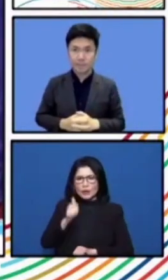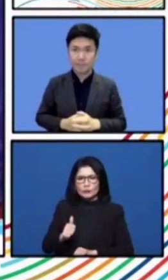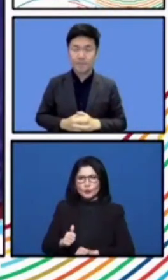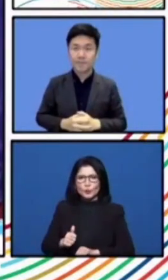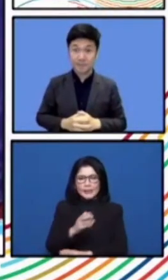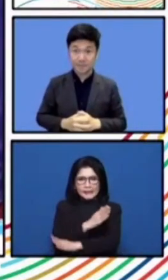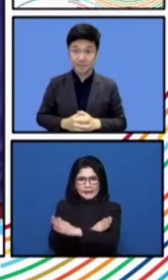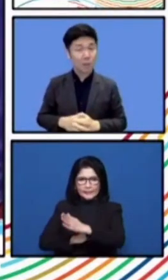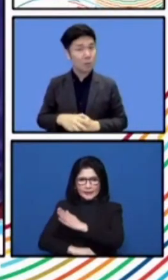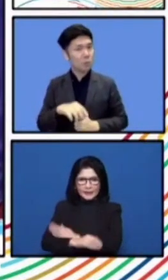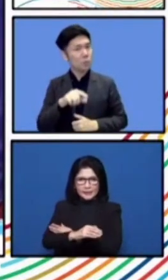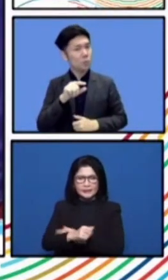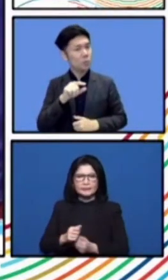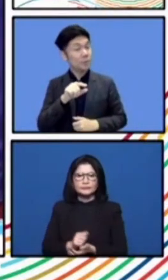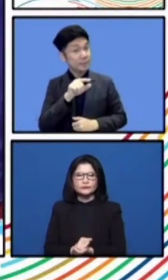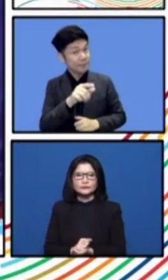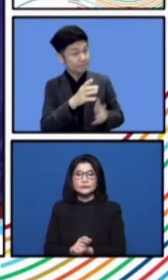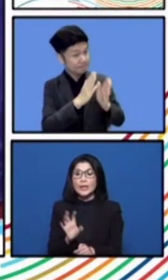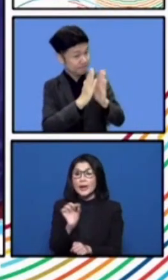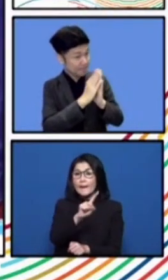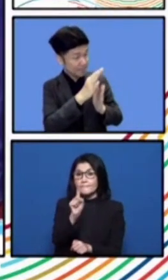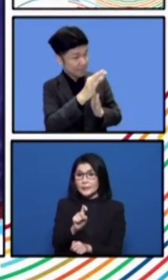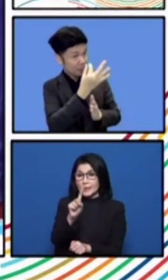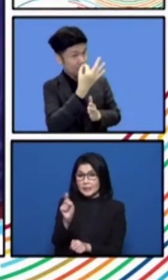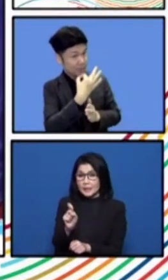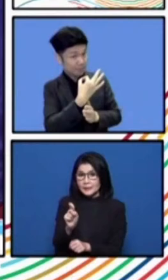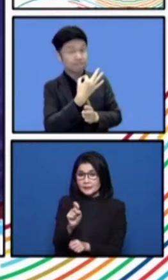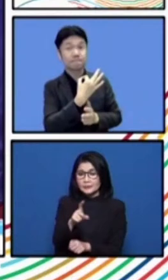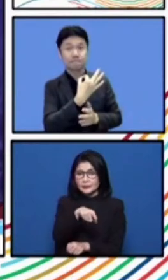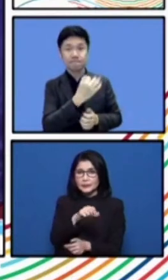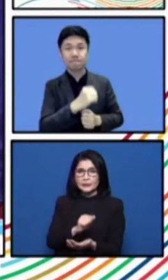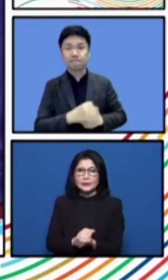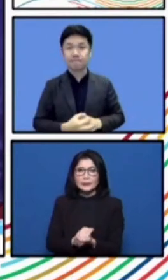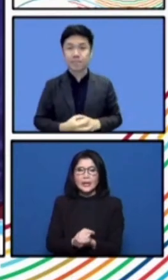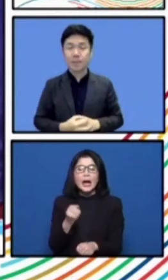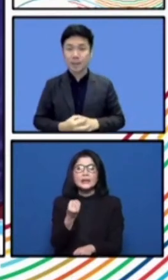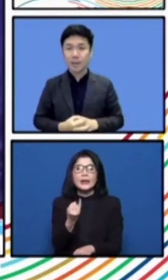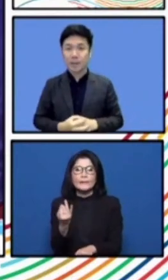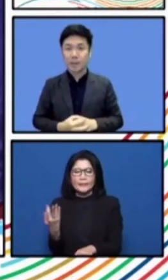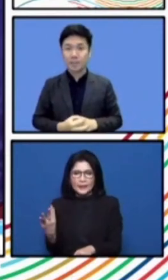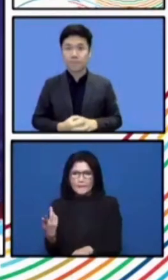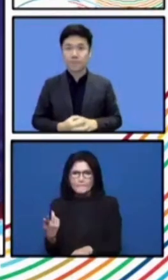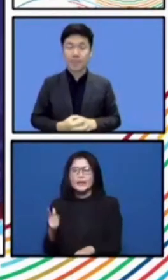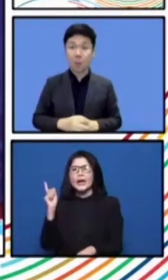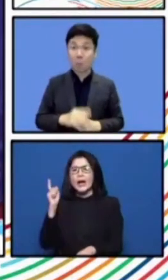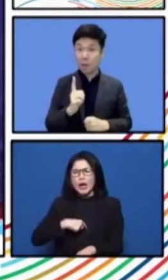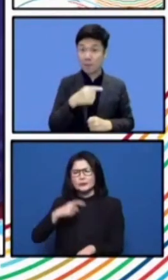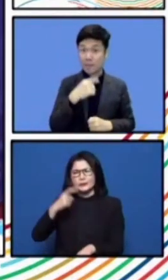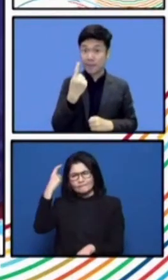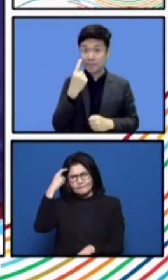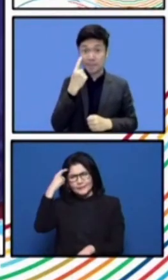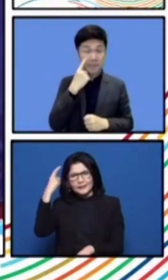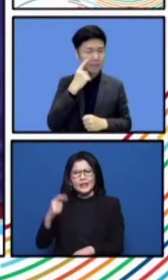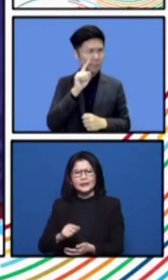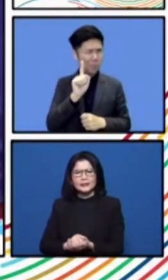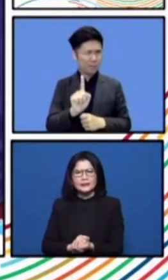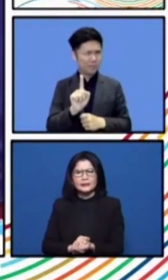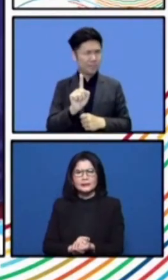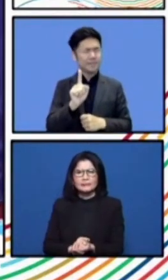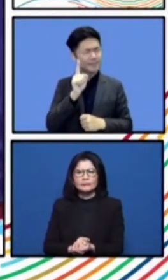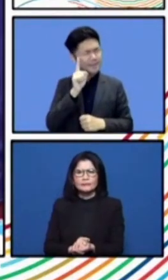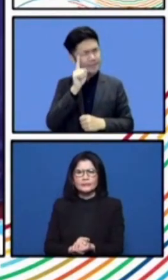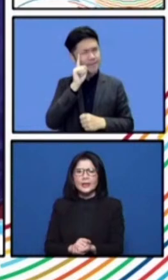question moderator I feel that a few things that we need to rethink about very carefully is number one